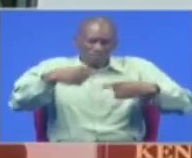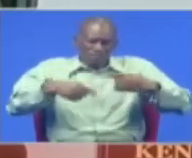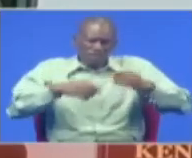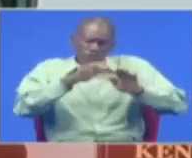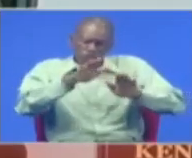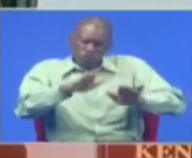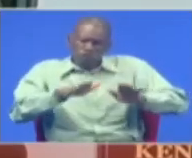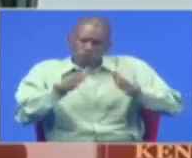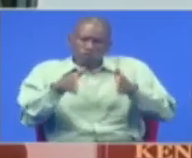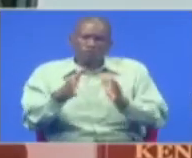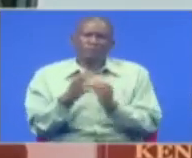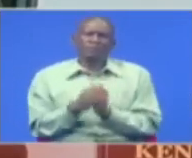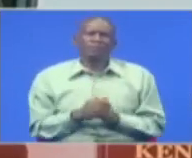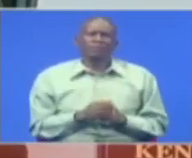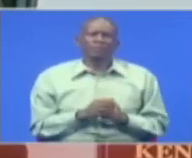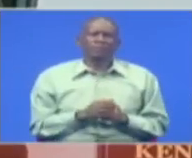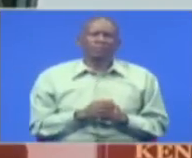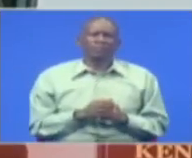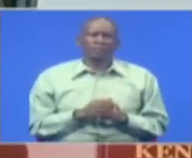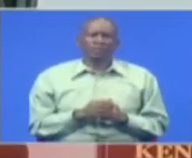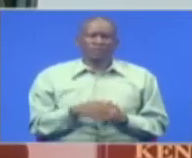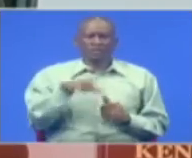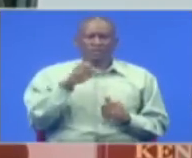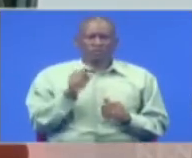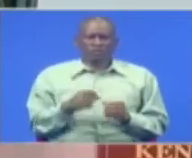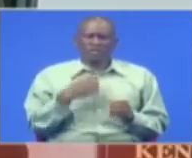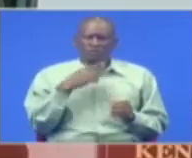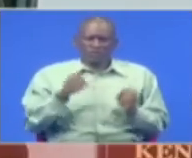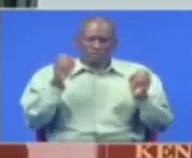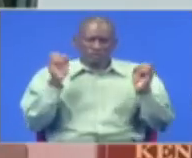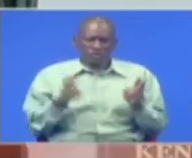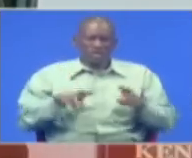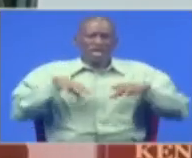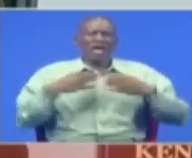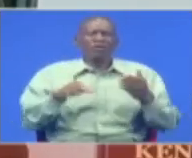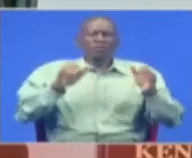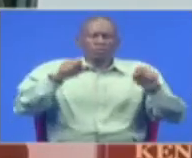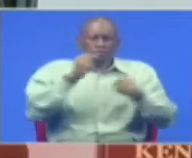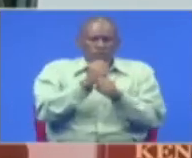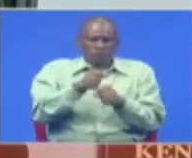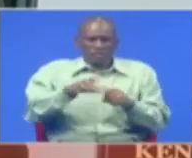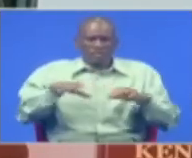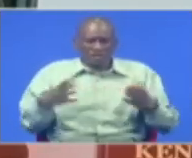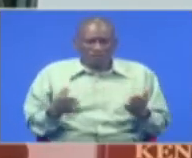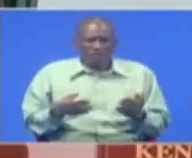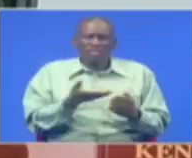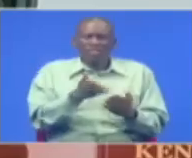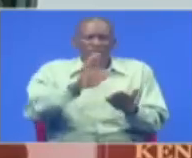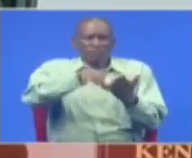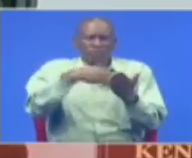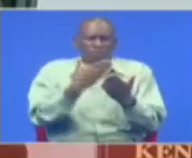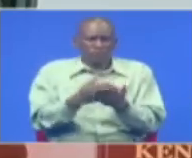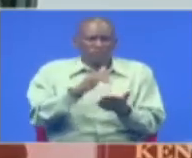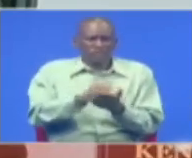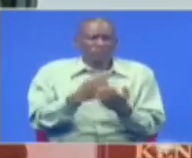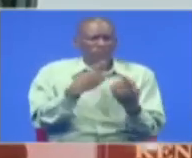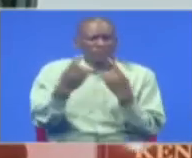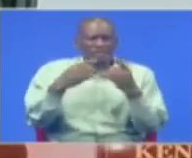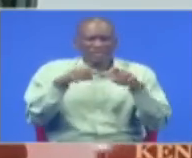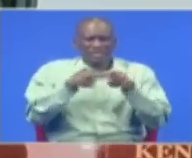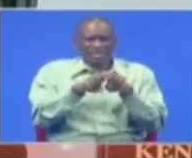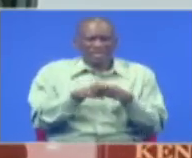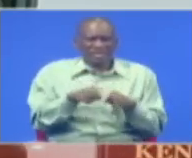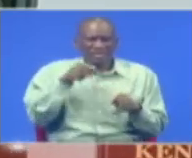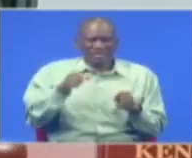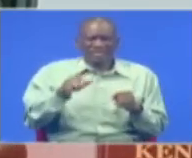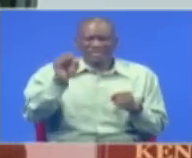manner. So he said, okay, how do we do it? Then they suggested, we were discussing like in this